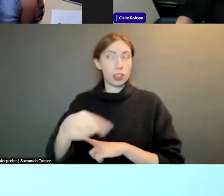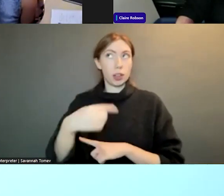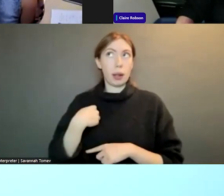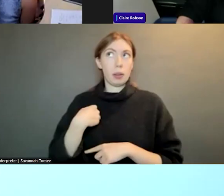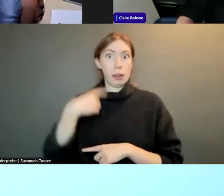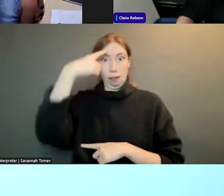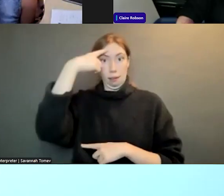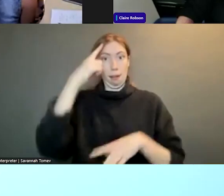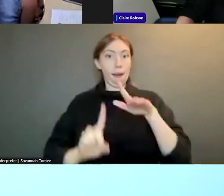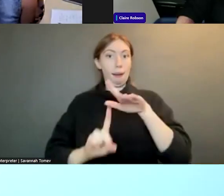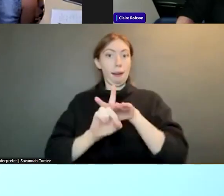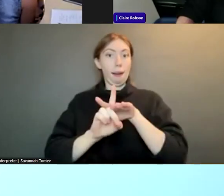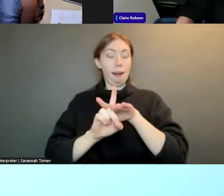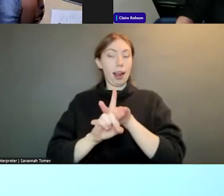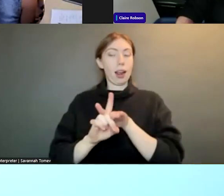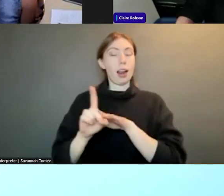was